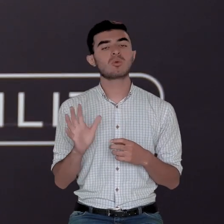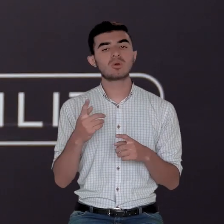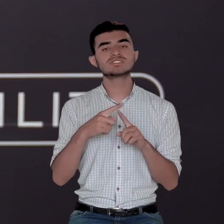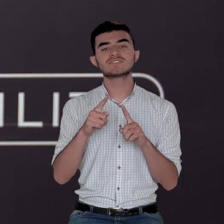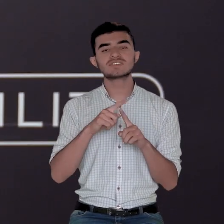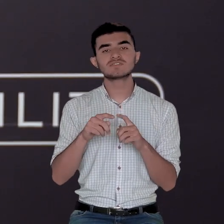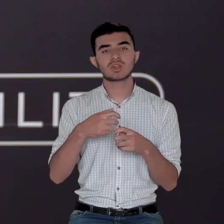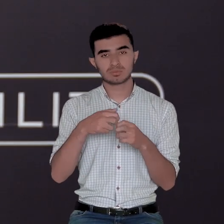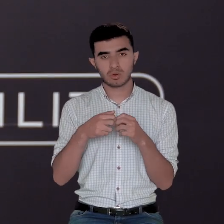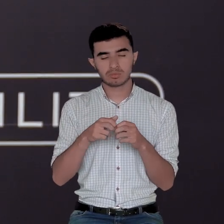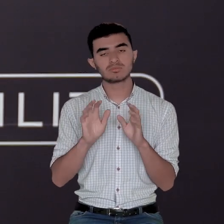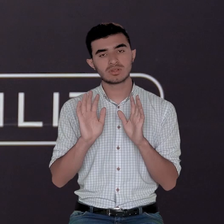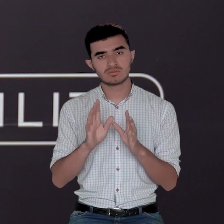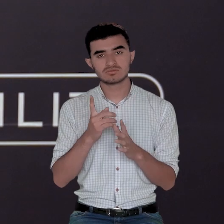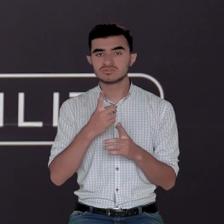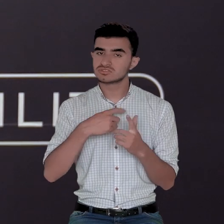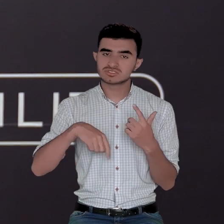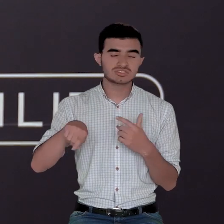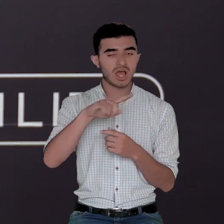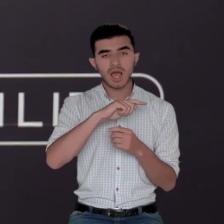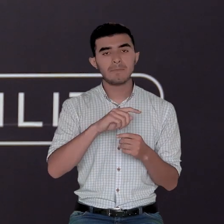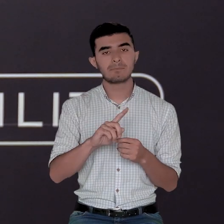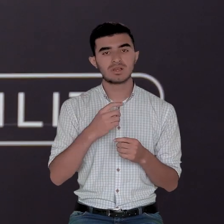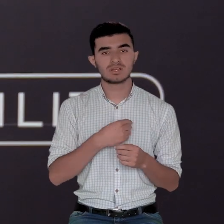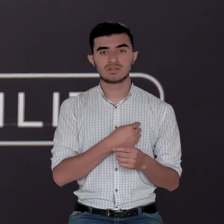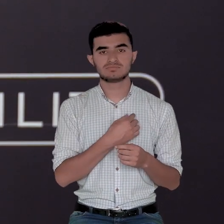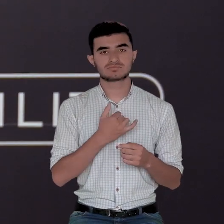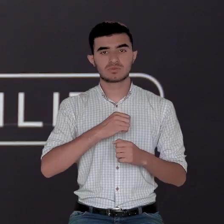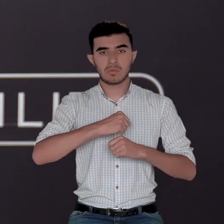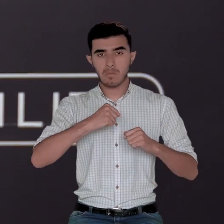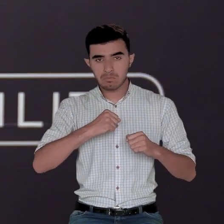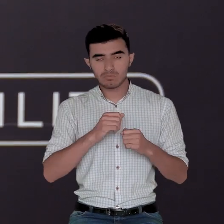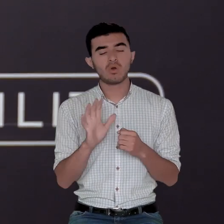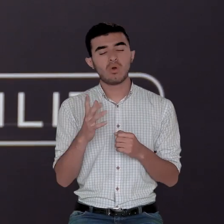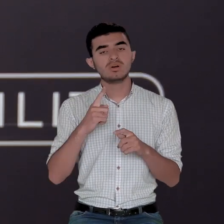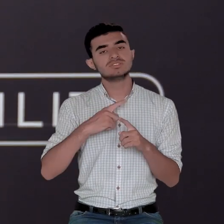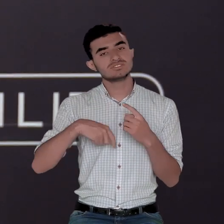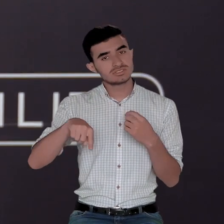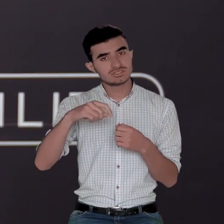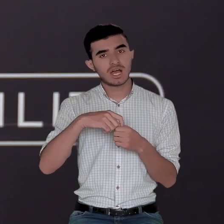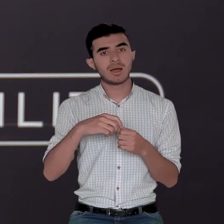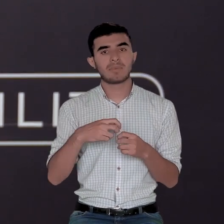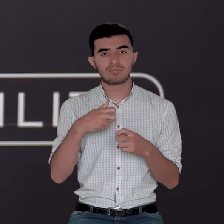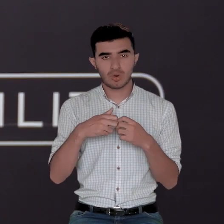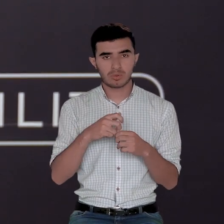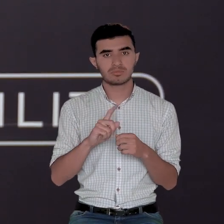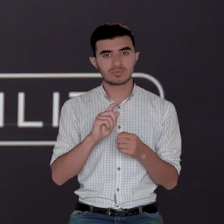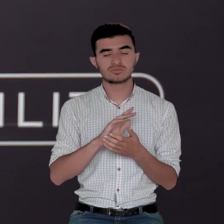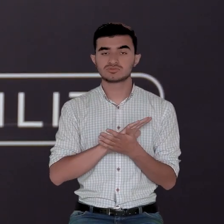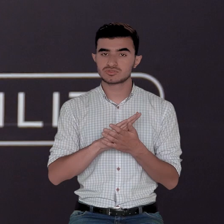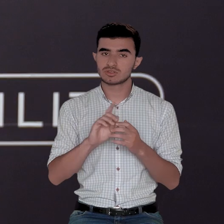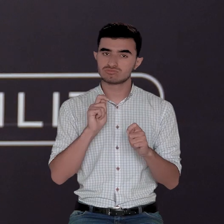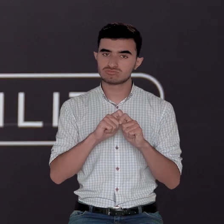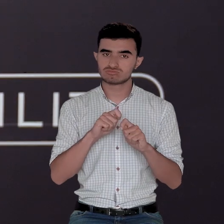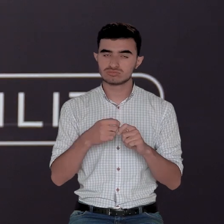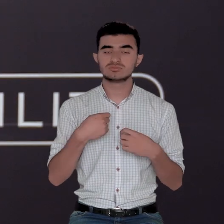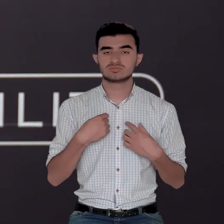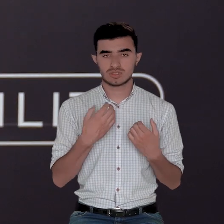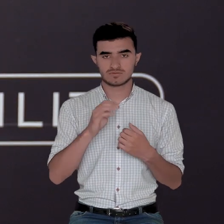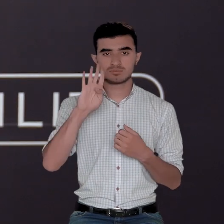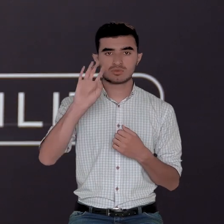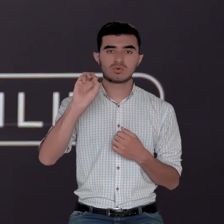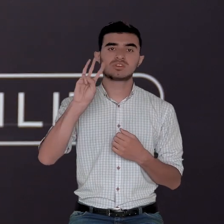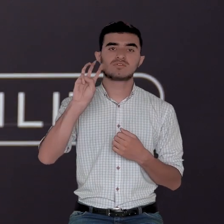or circulatory issues or respiratory issues or asthma or diabetes or any of those issues, this therapy can go